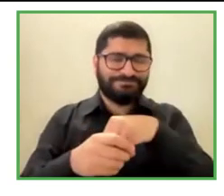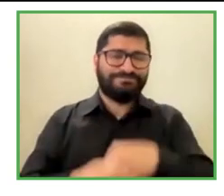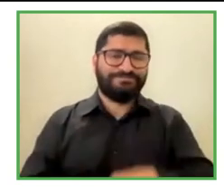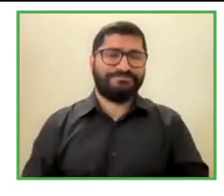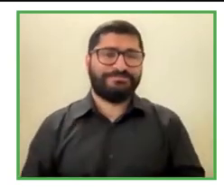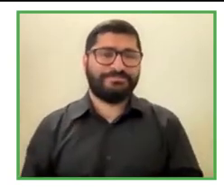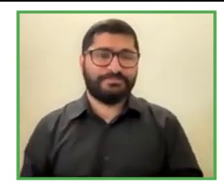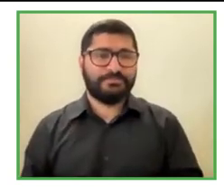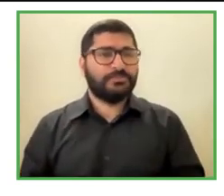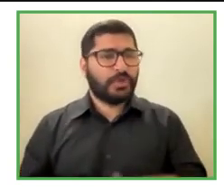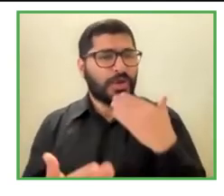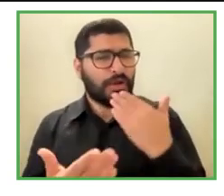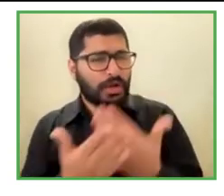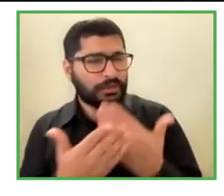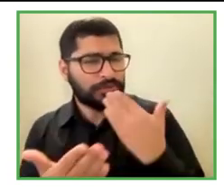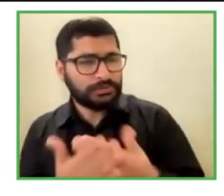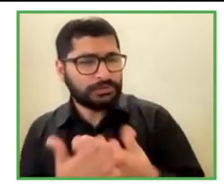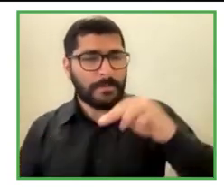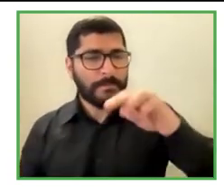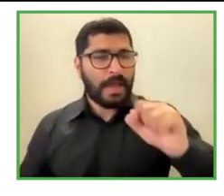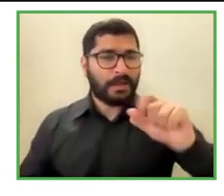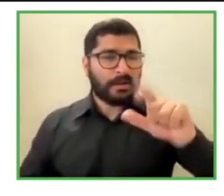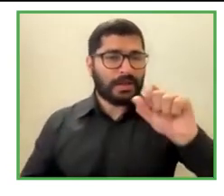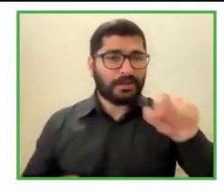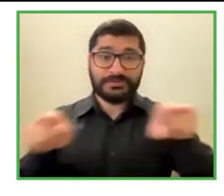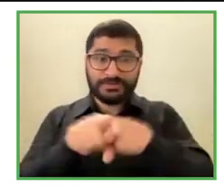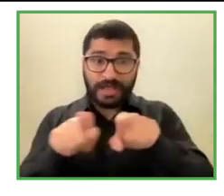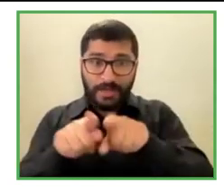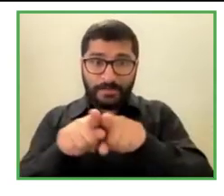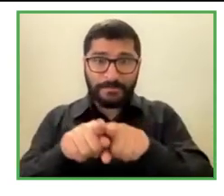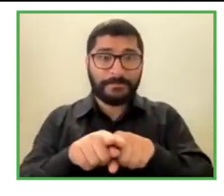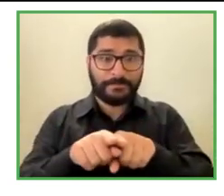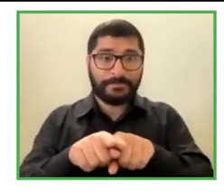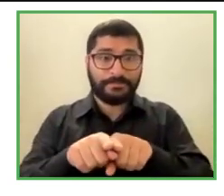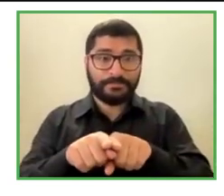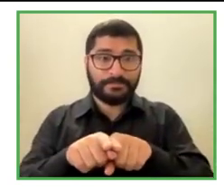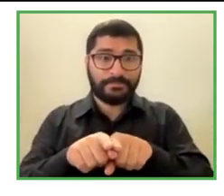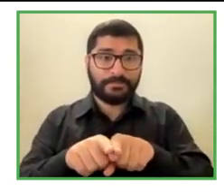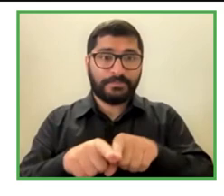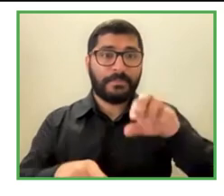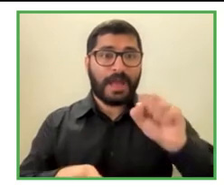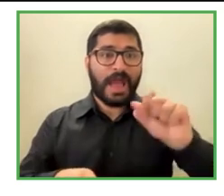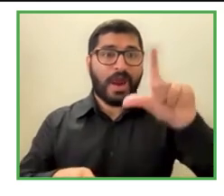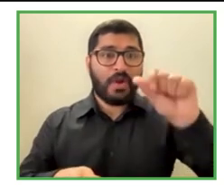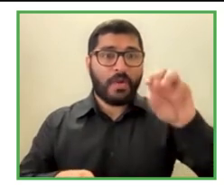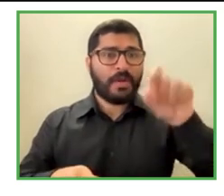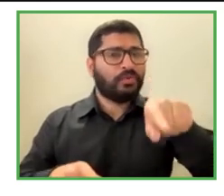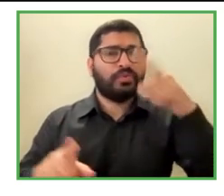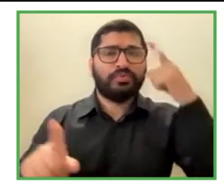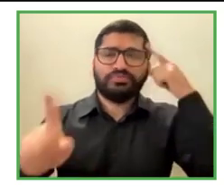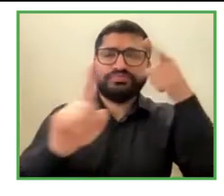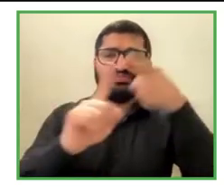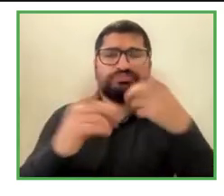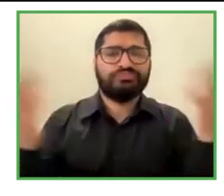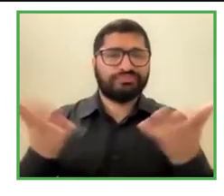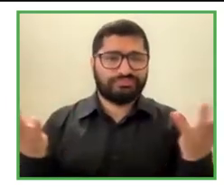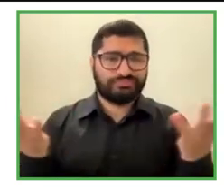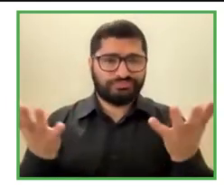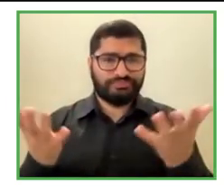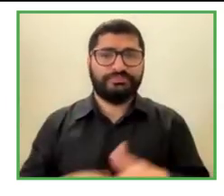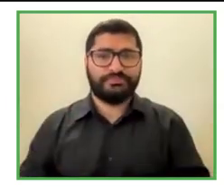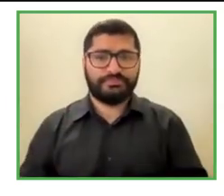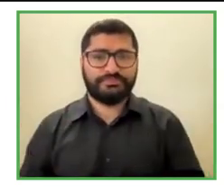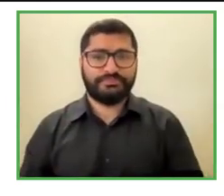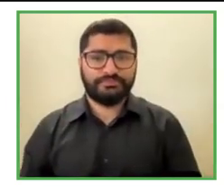Thank you, Marcela. Along the same lines, Paloma, I would like to listen to your opinion and your challenges.